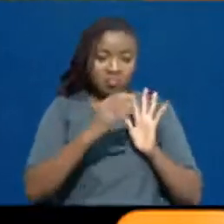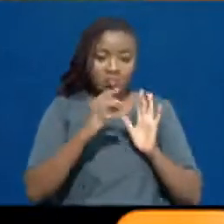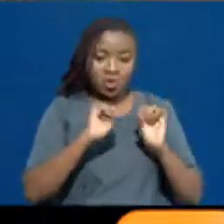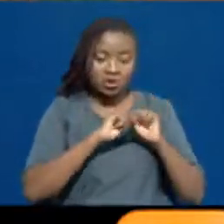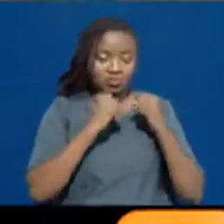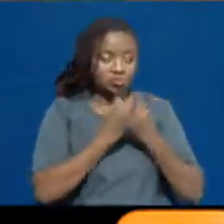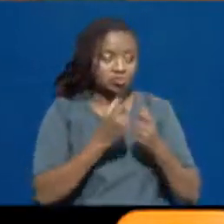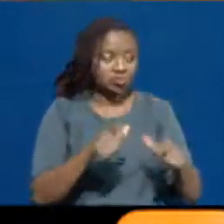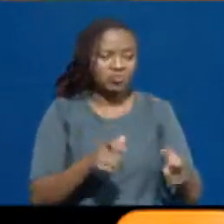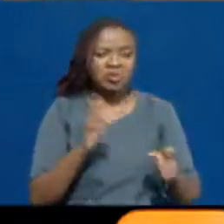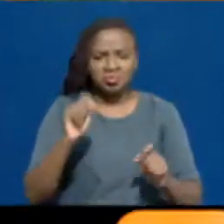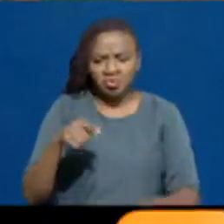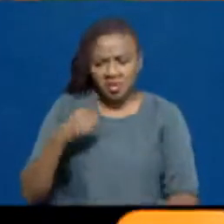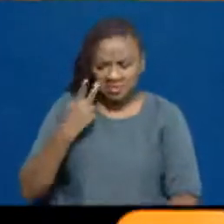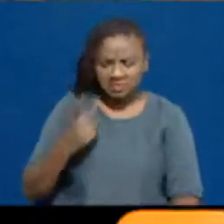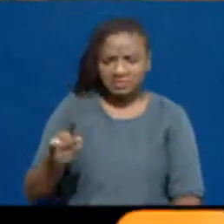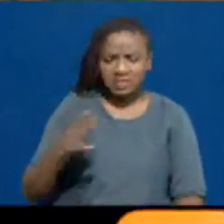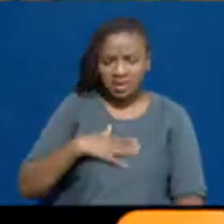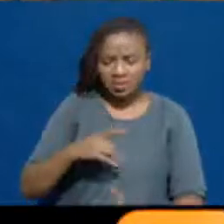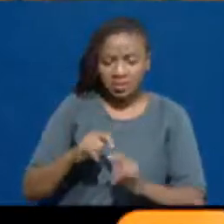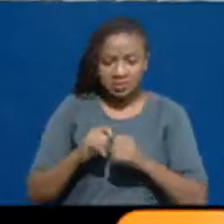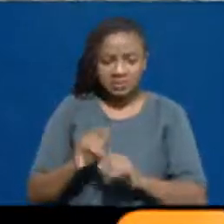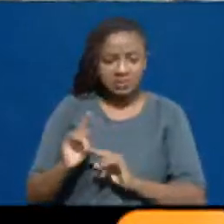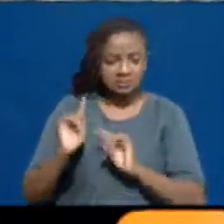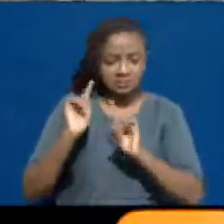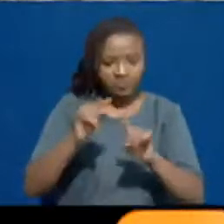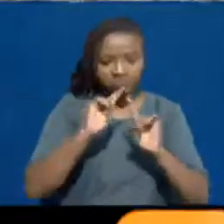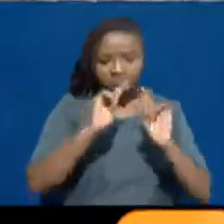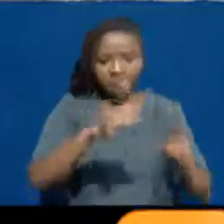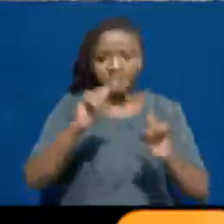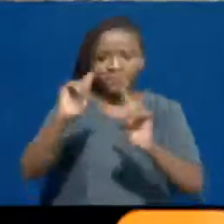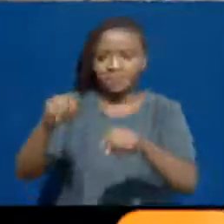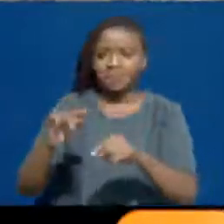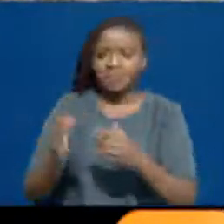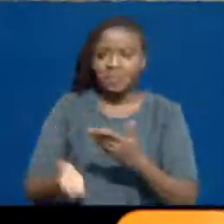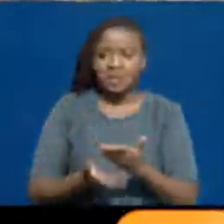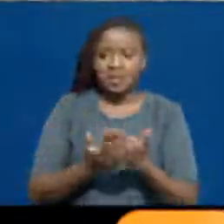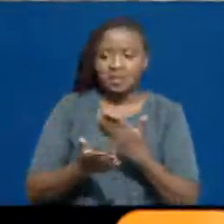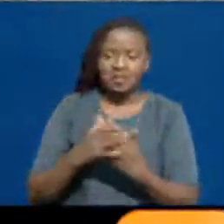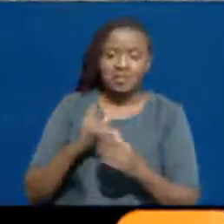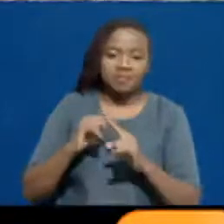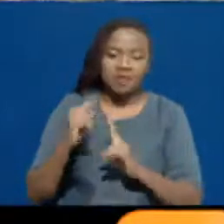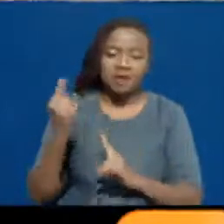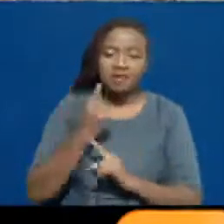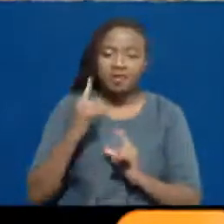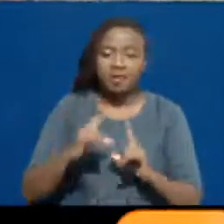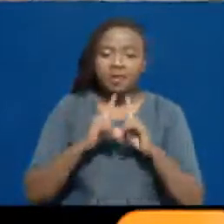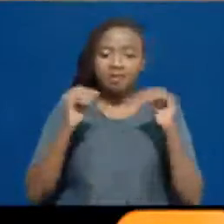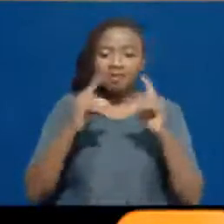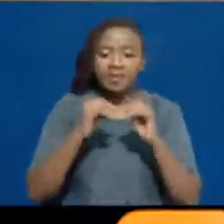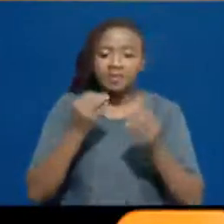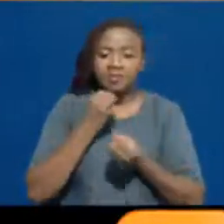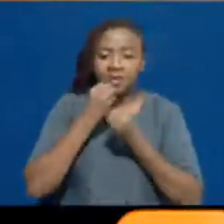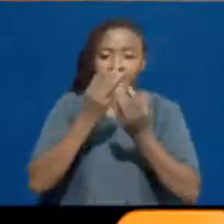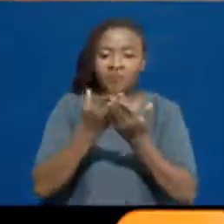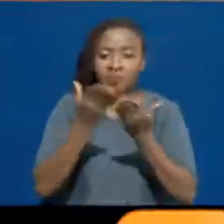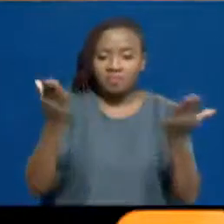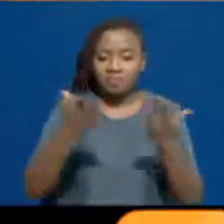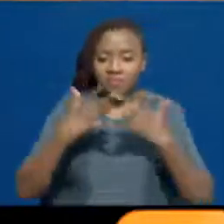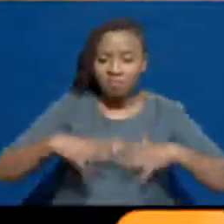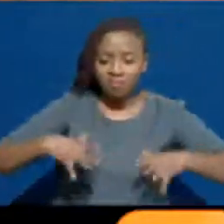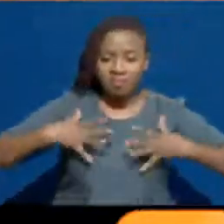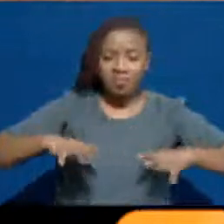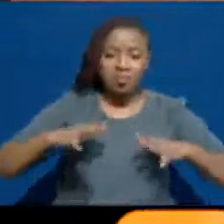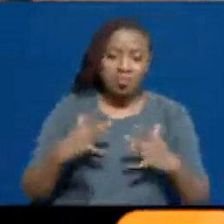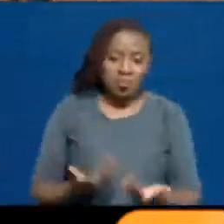them getting out there. The only message I want to share with the members of public is,